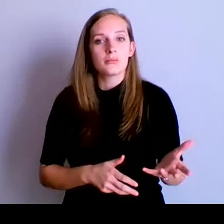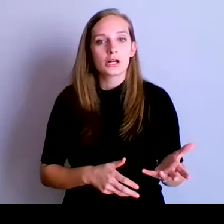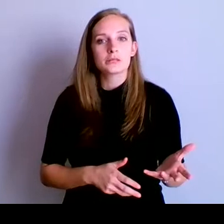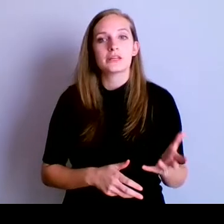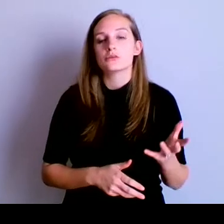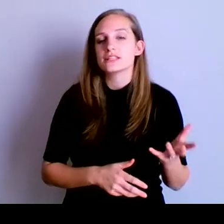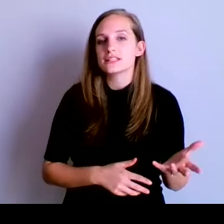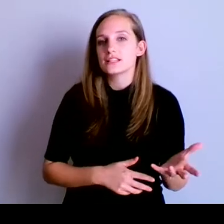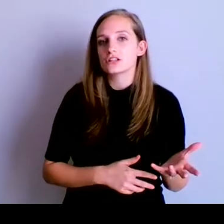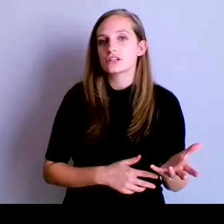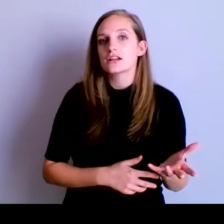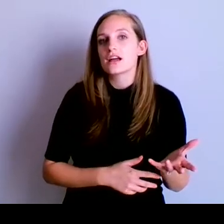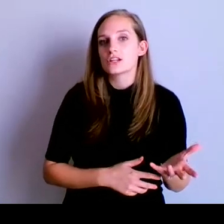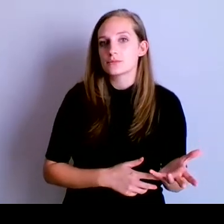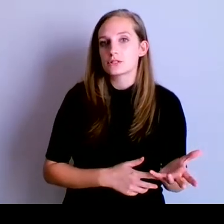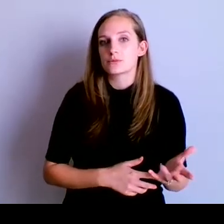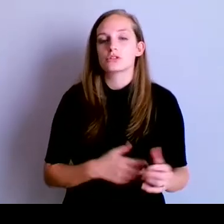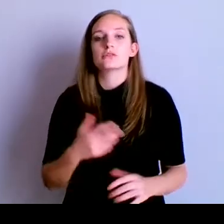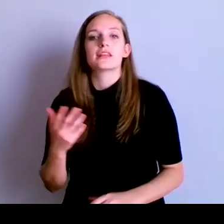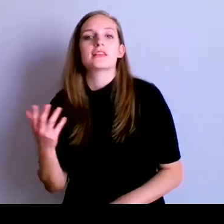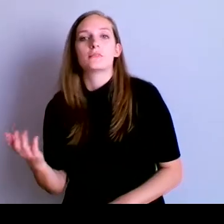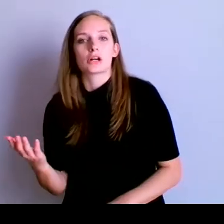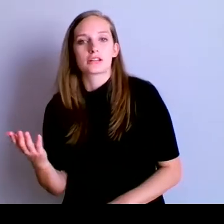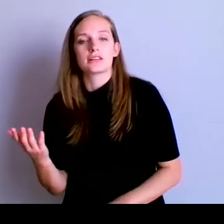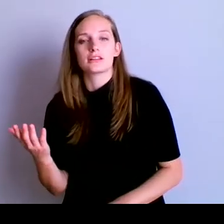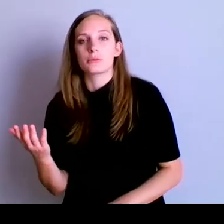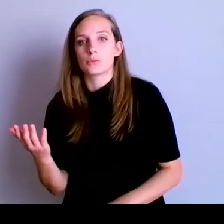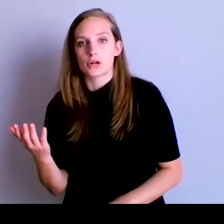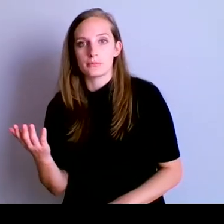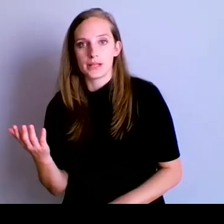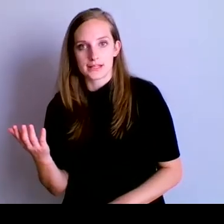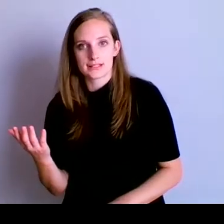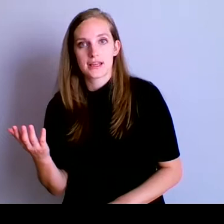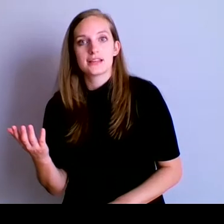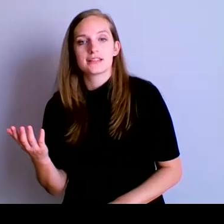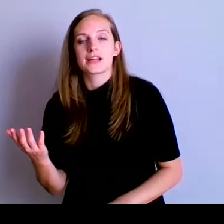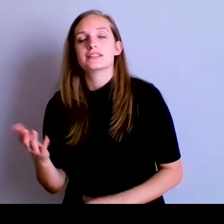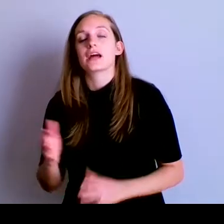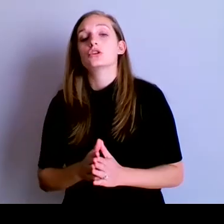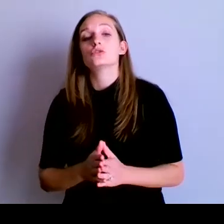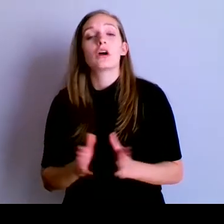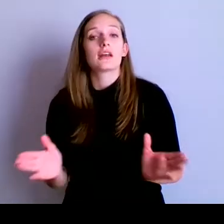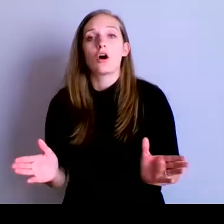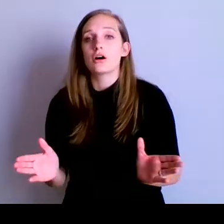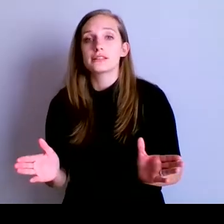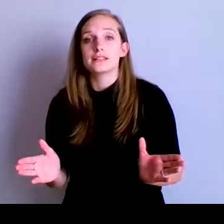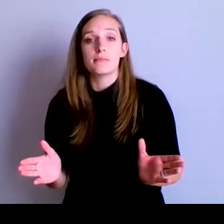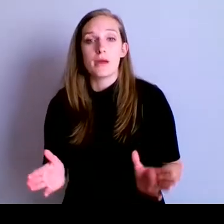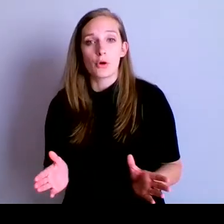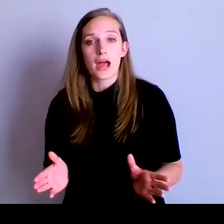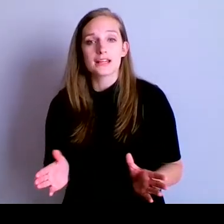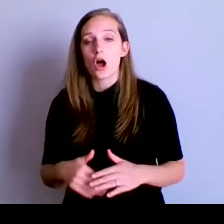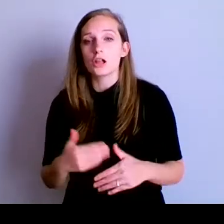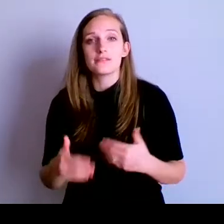between unmarked being those easier handshapes to produce and then the marked, the little bit more complex signs. Now, you do not at all need